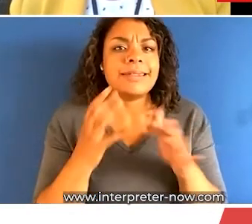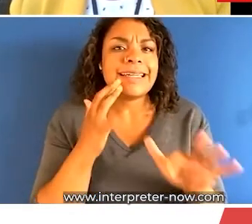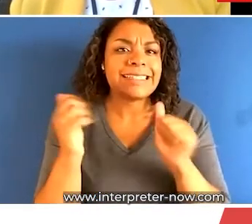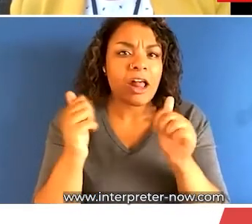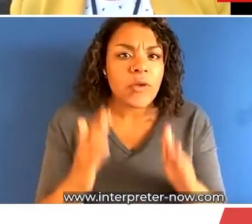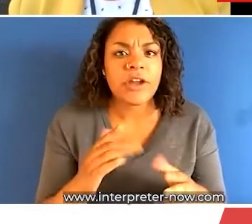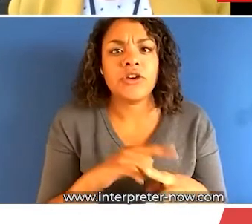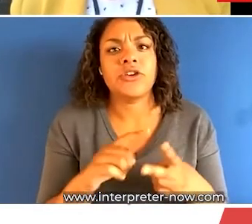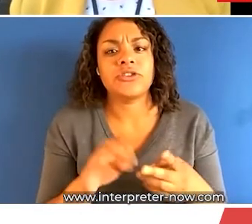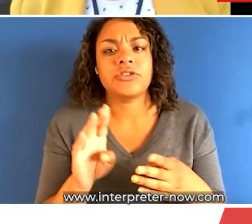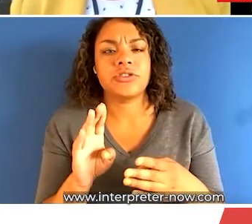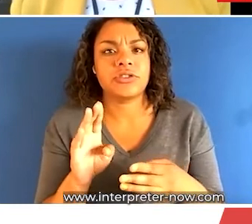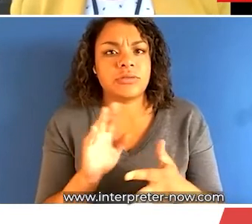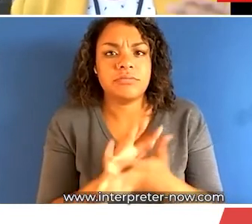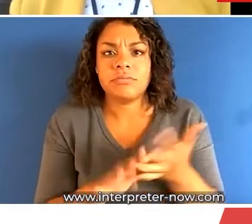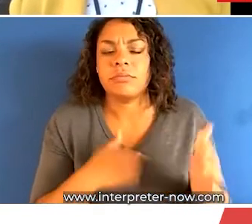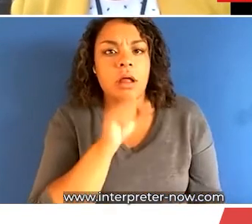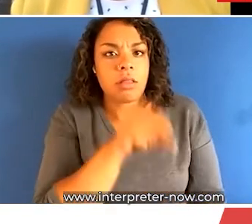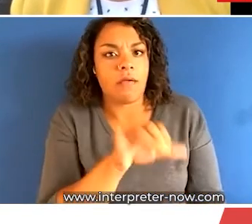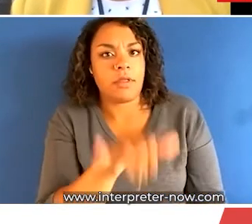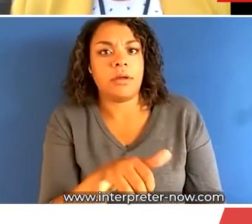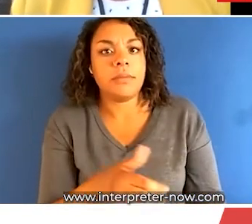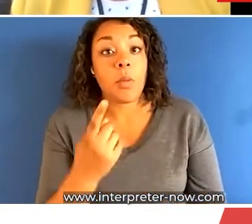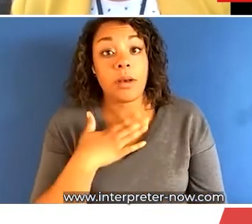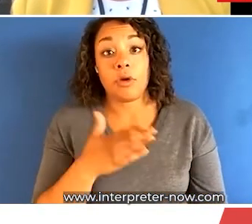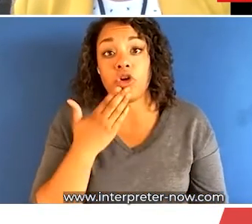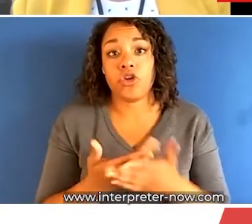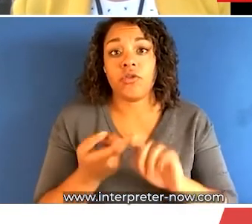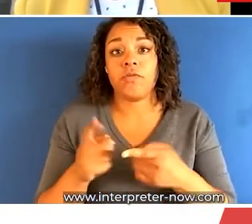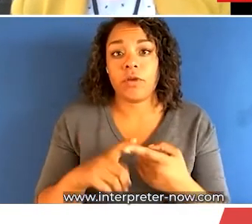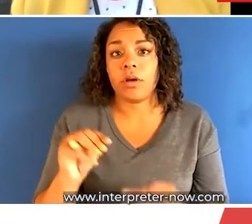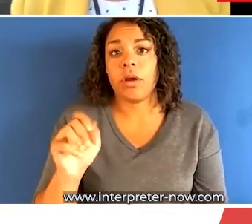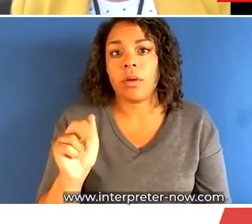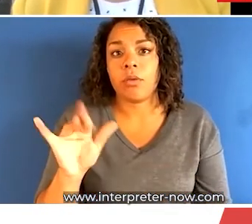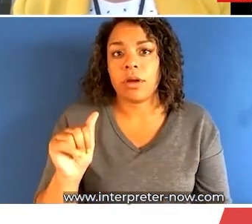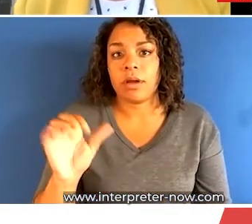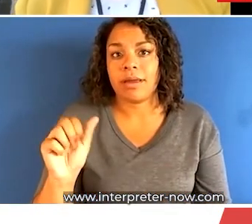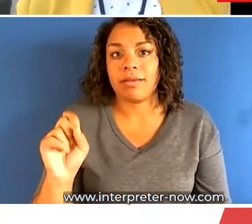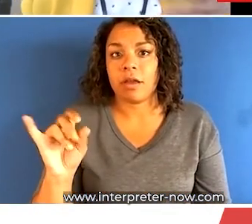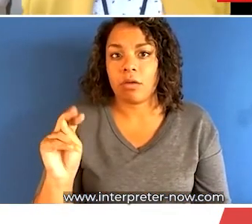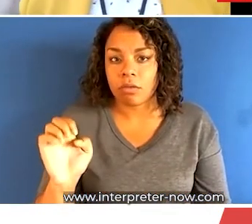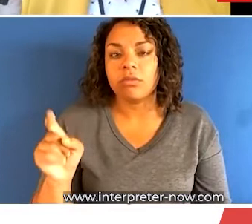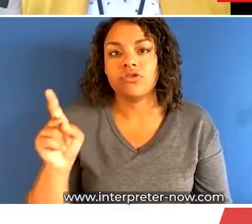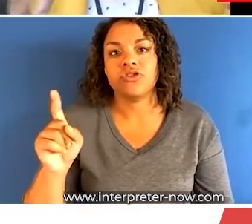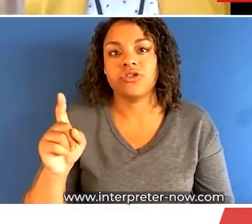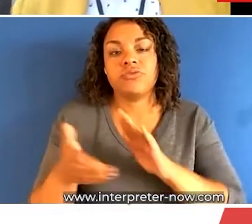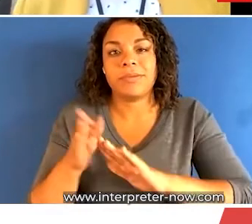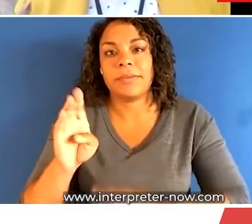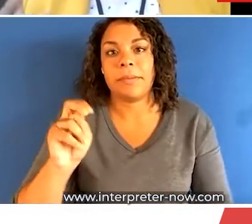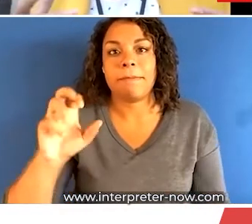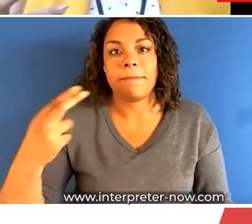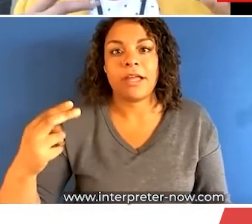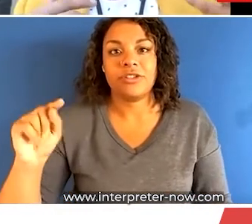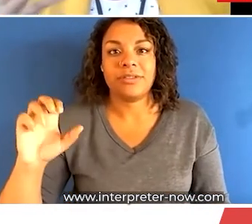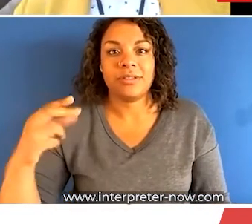all of these business, I love to see it. One of my good friends, Maria Castellon, who runs Bench Tech, which is providing benches